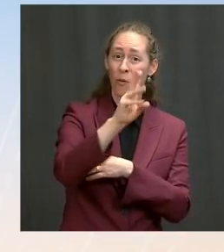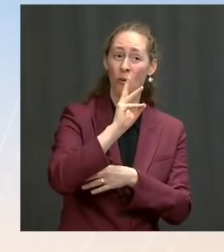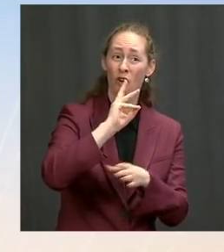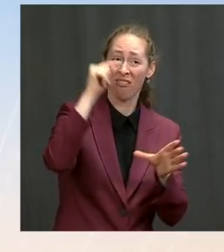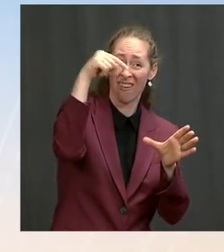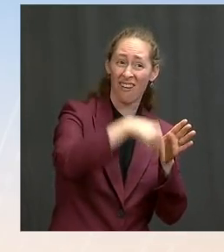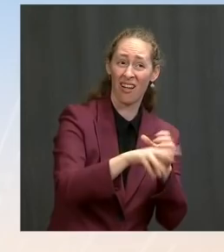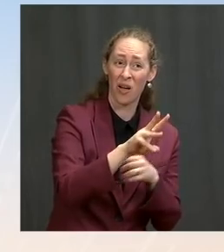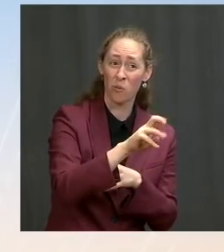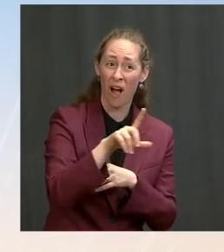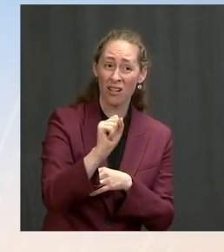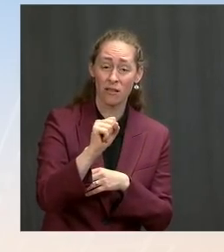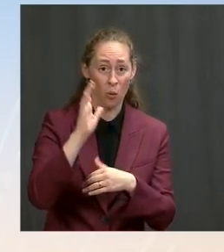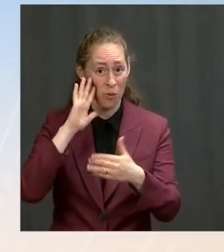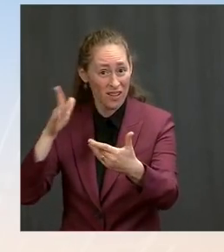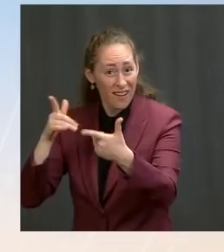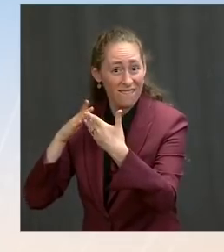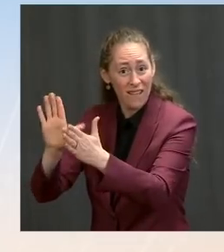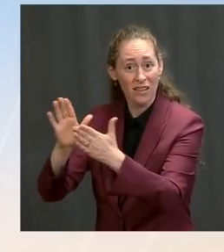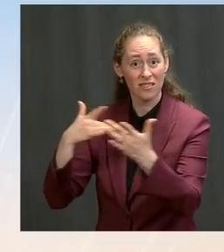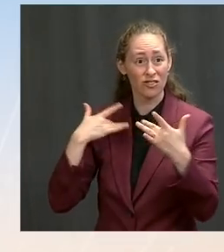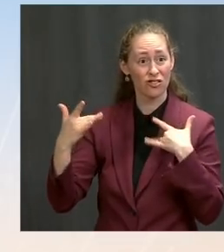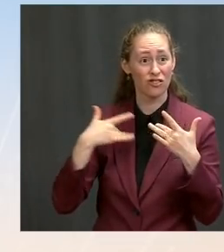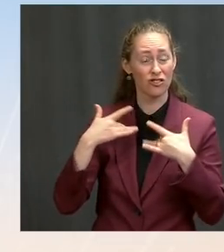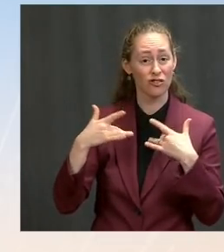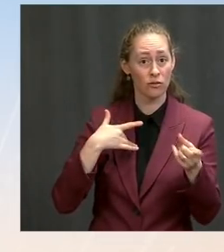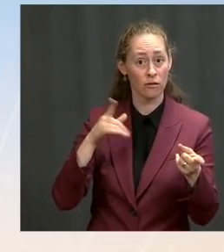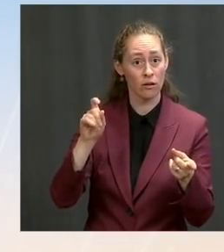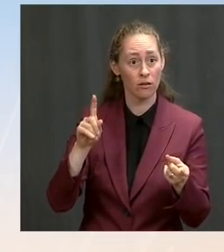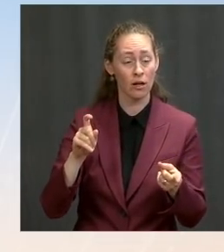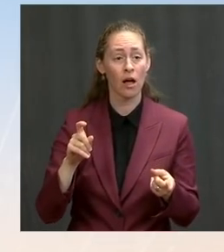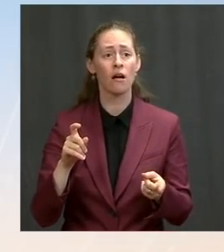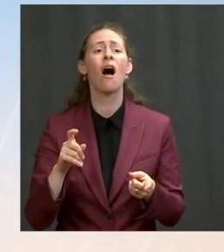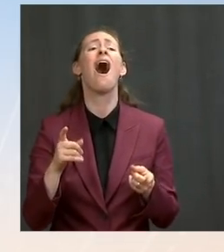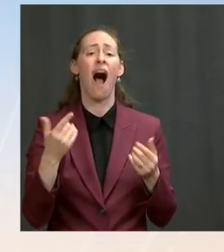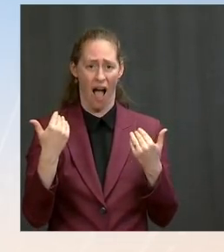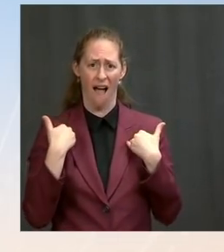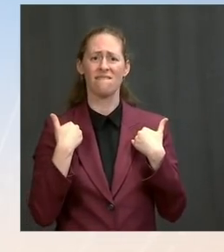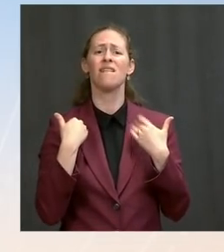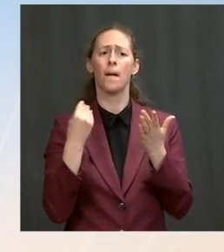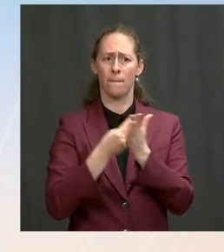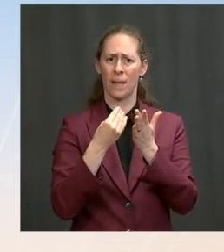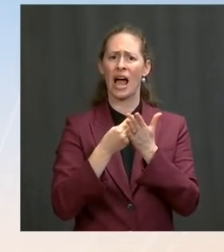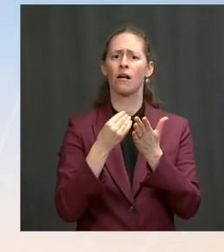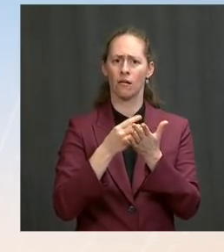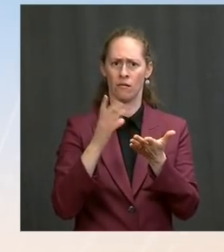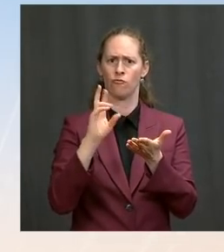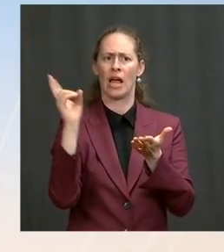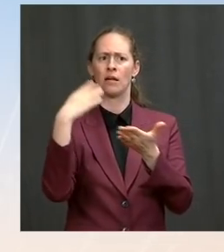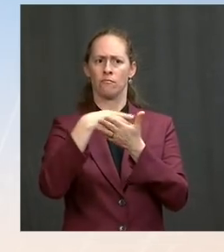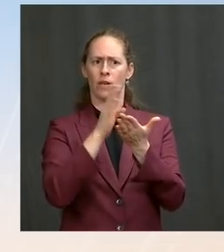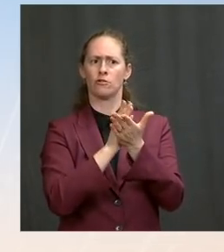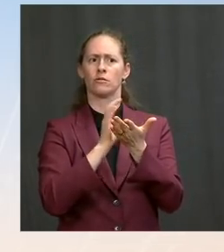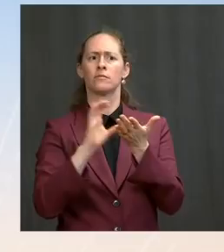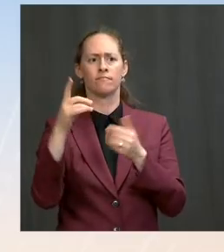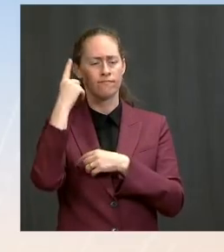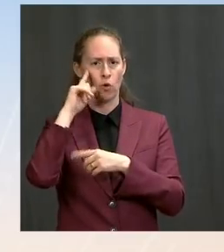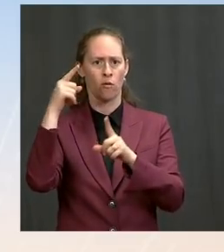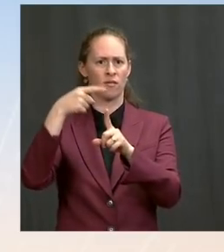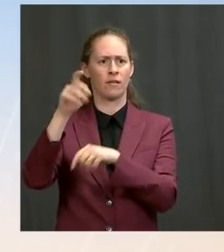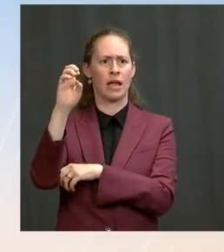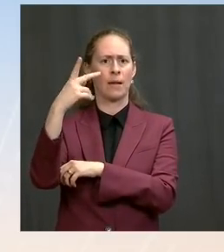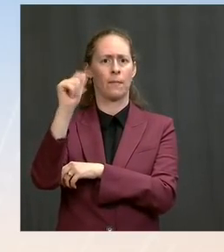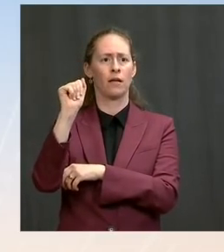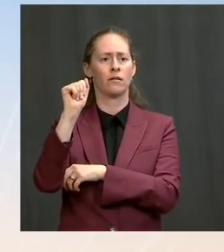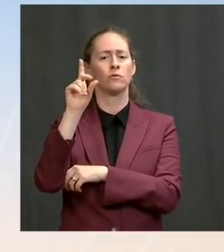to address that water well issue. There is money in this? There's money in the president's budget request for EPA to do a better job